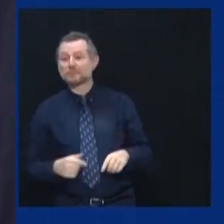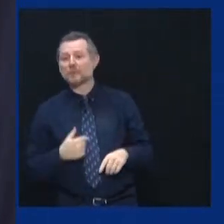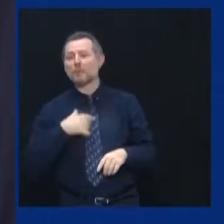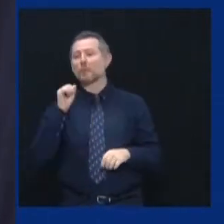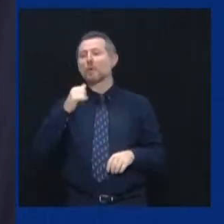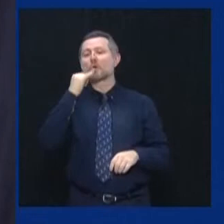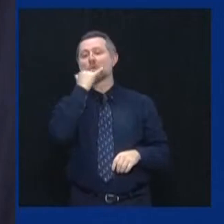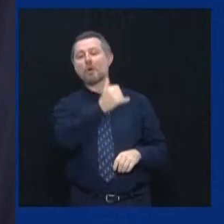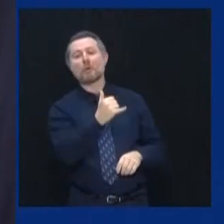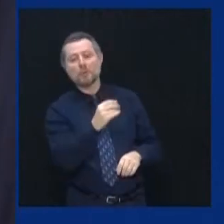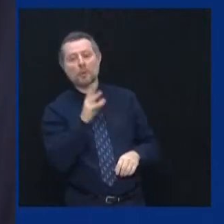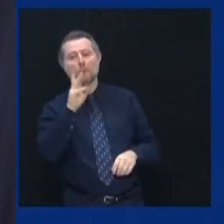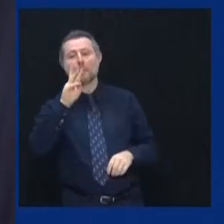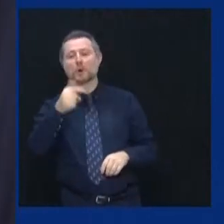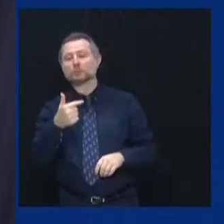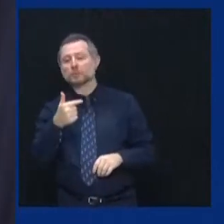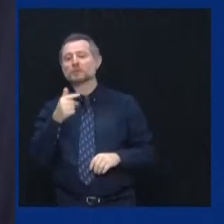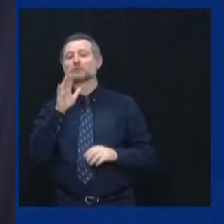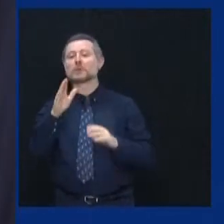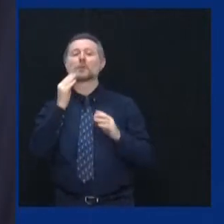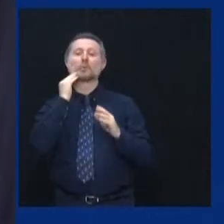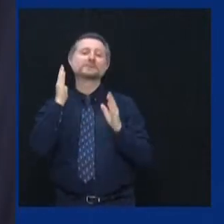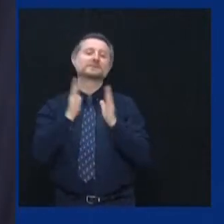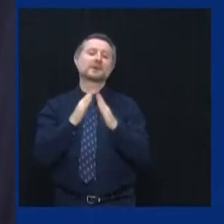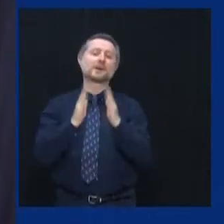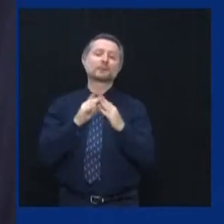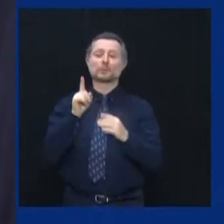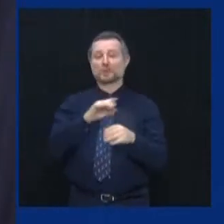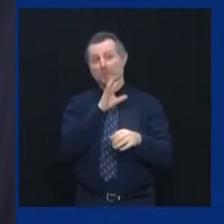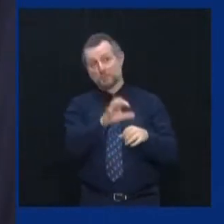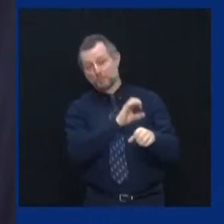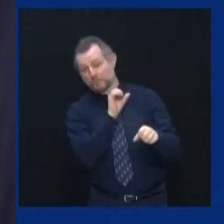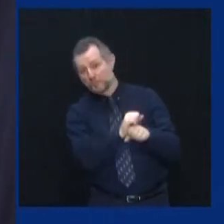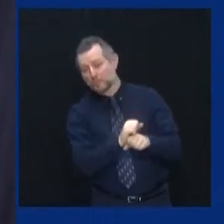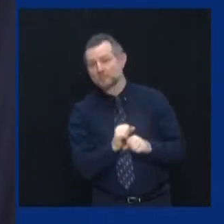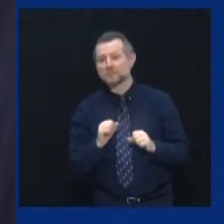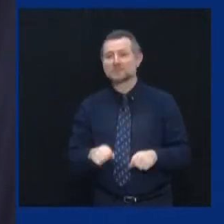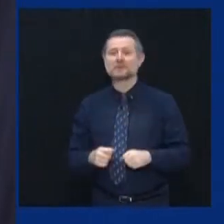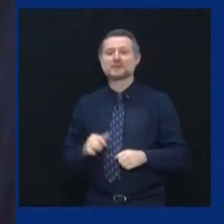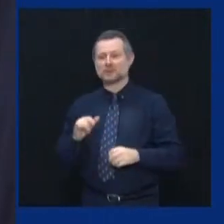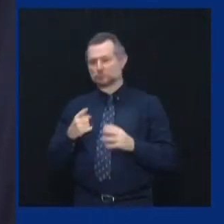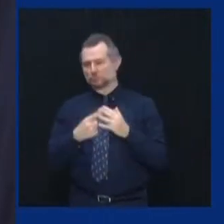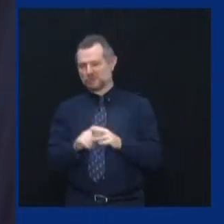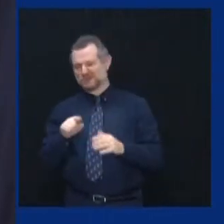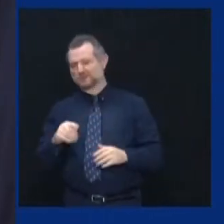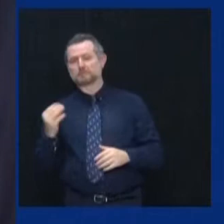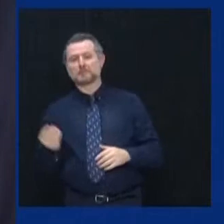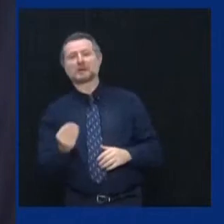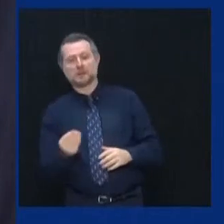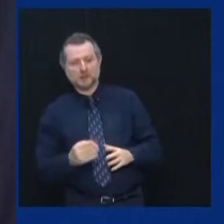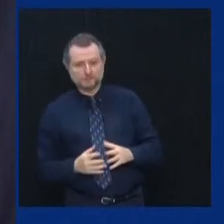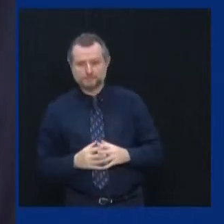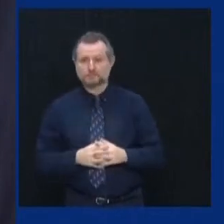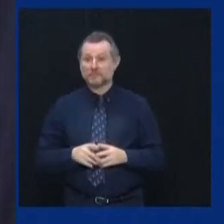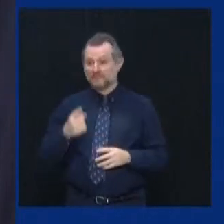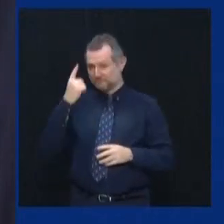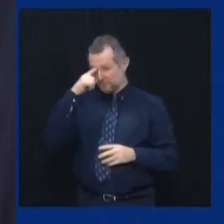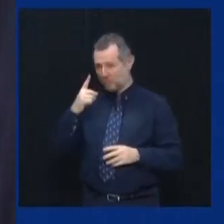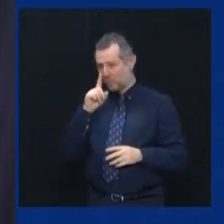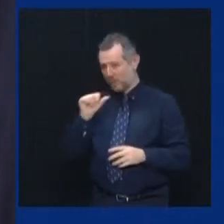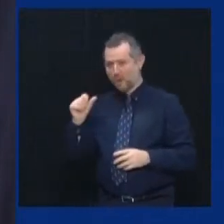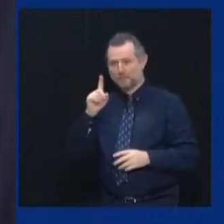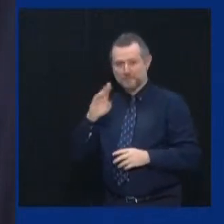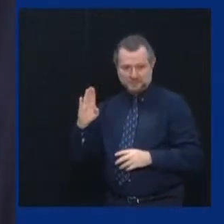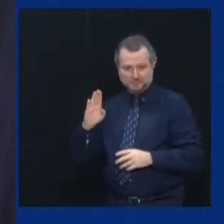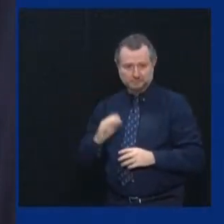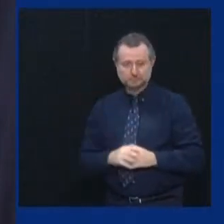Walgreens on Main Street and make an appointment. That's on Monday for 1A, 1B.